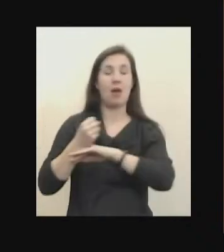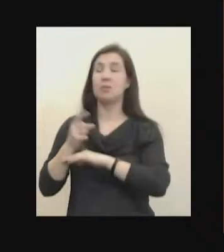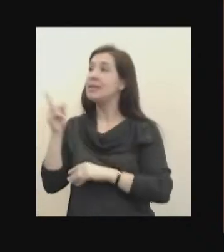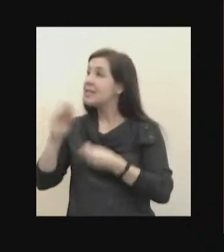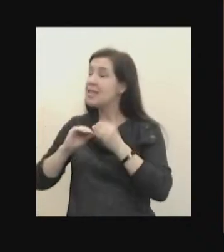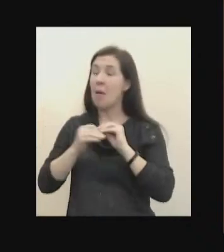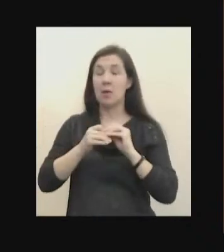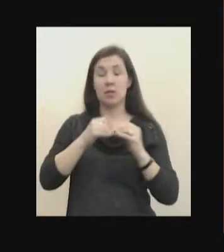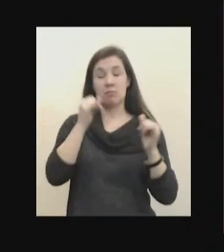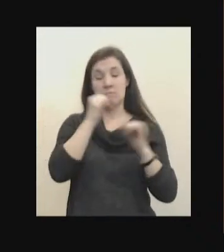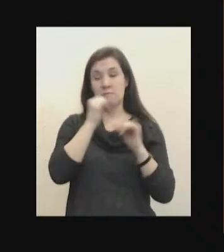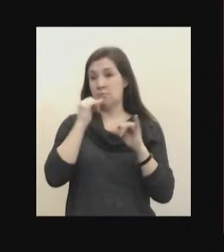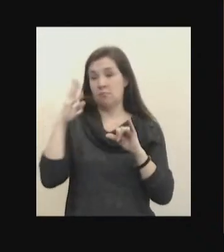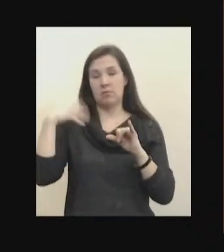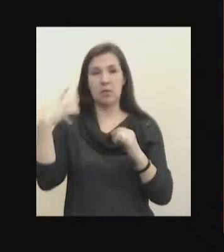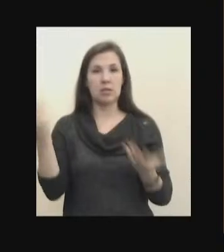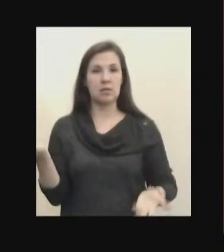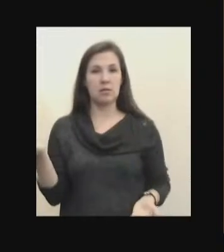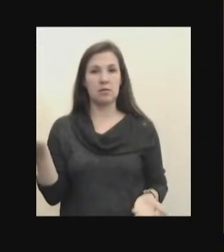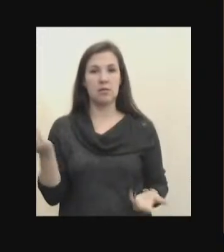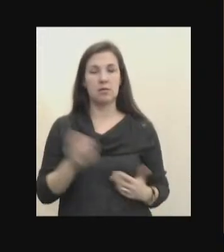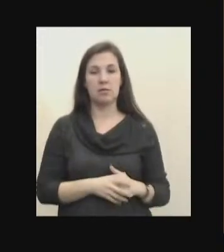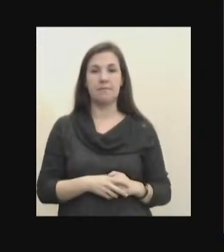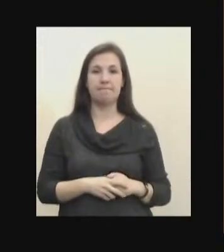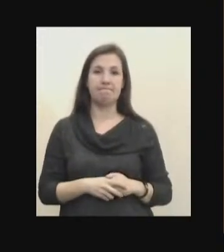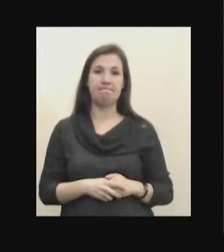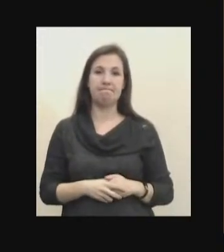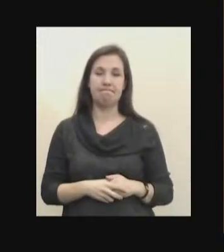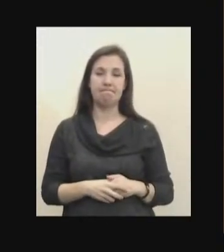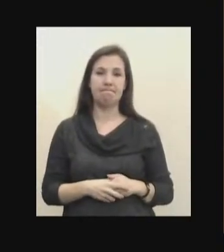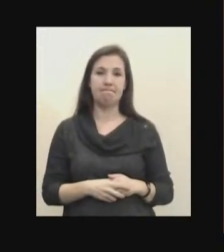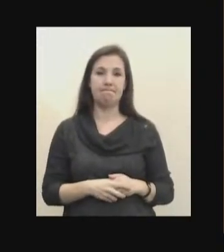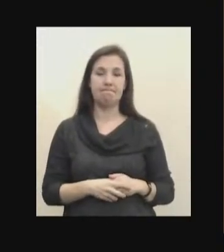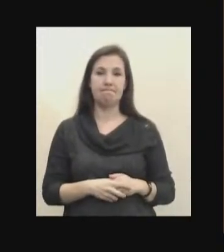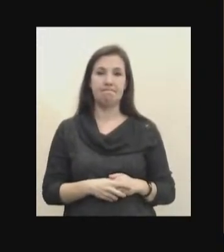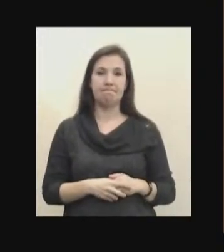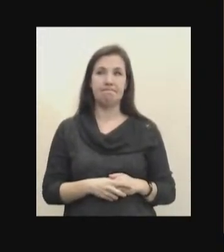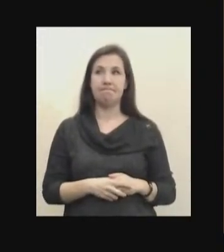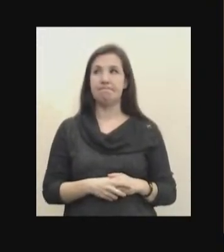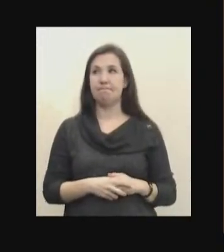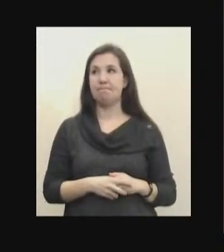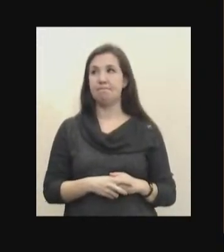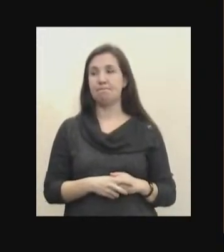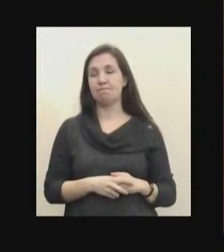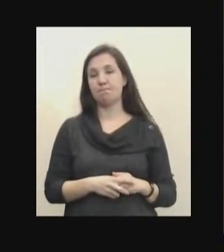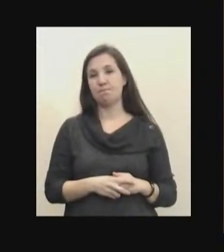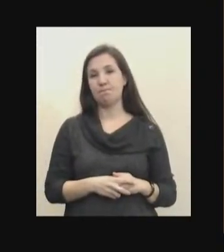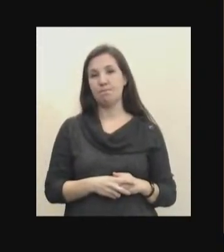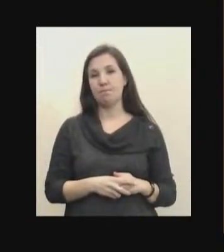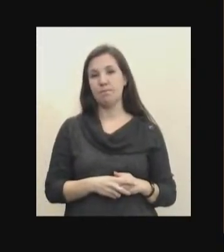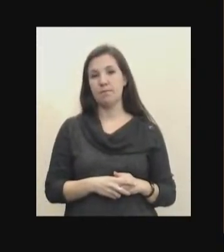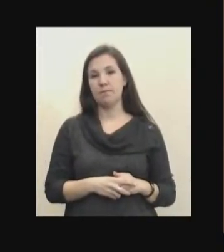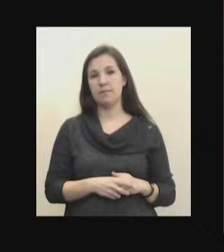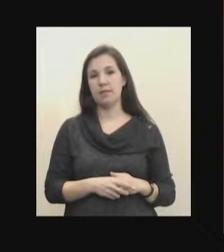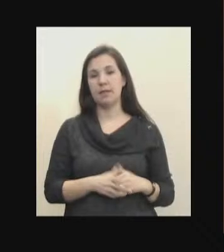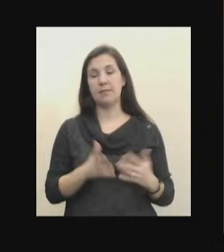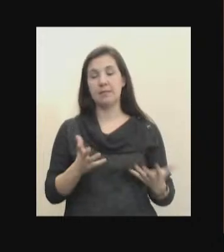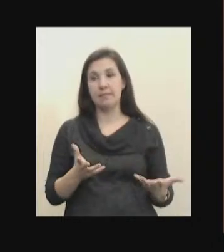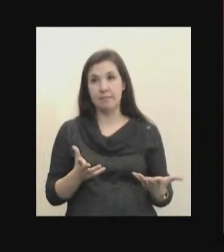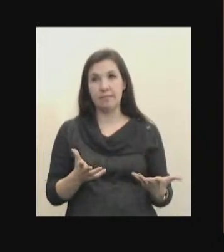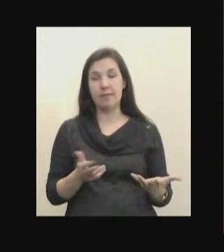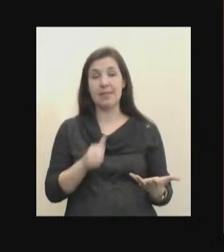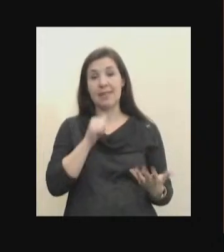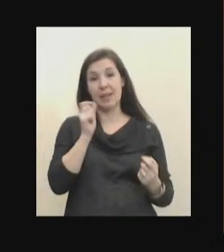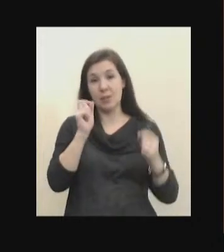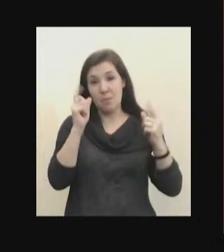said. They're just ridiculous. And it is not totally surprising to see